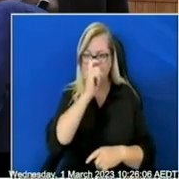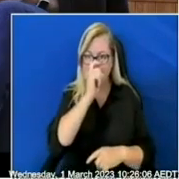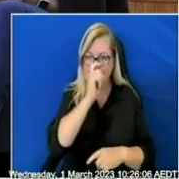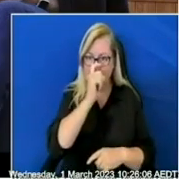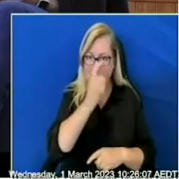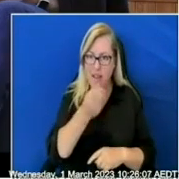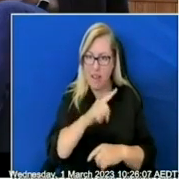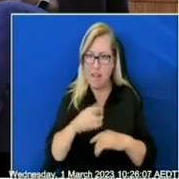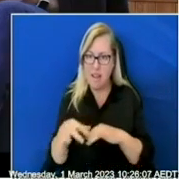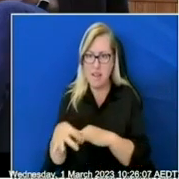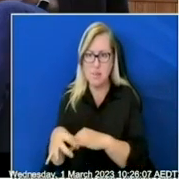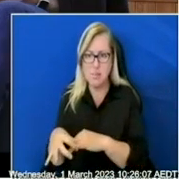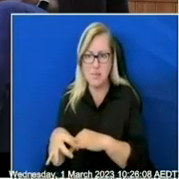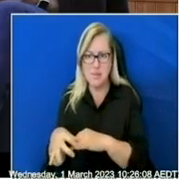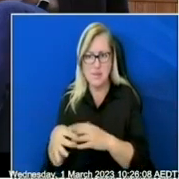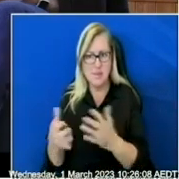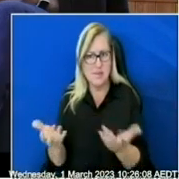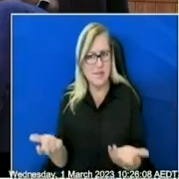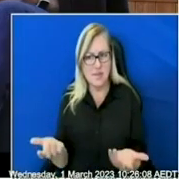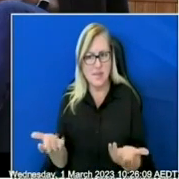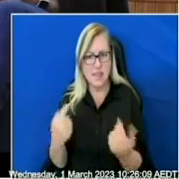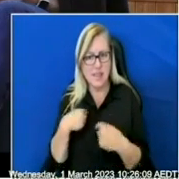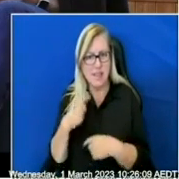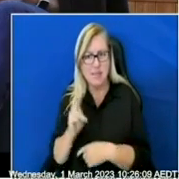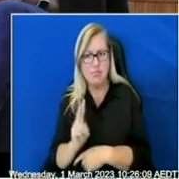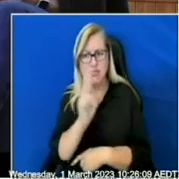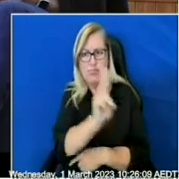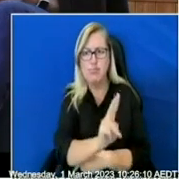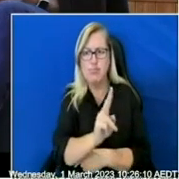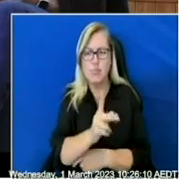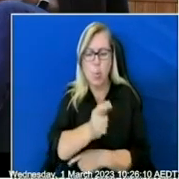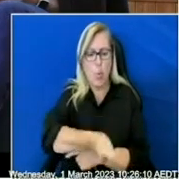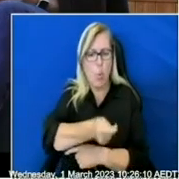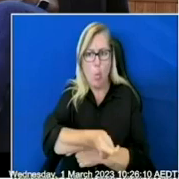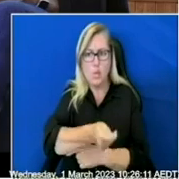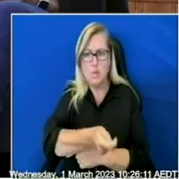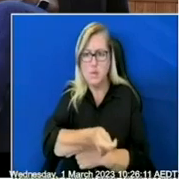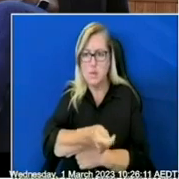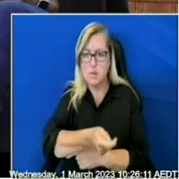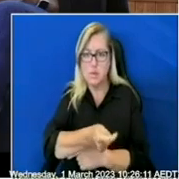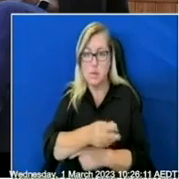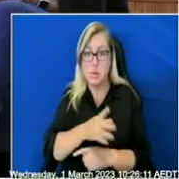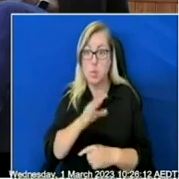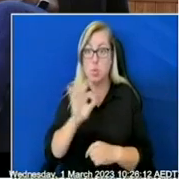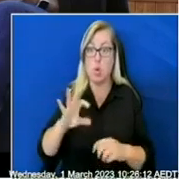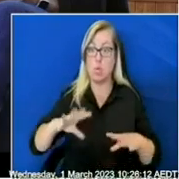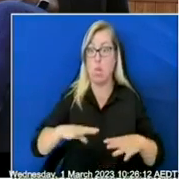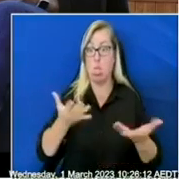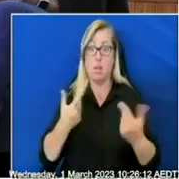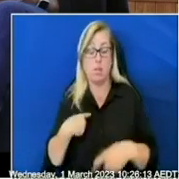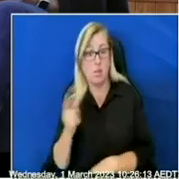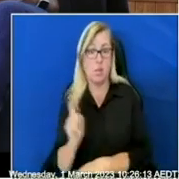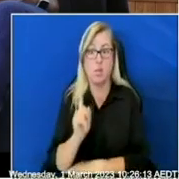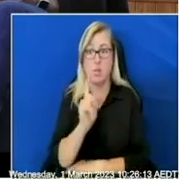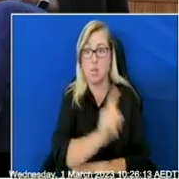that come to court, you just don't come for the money, like the rations.